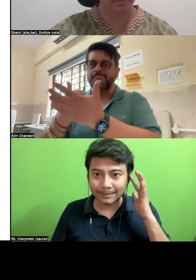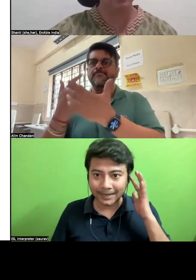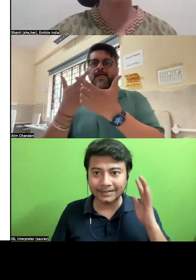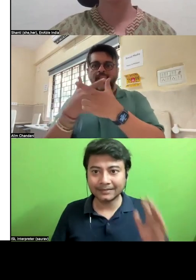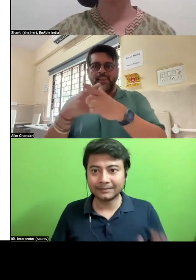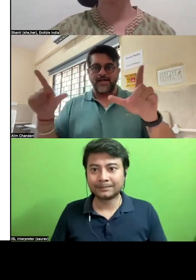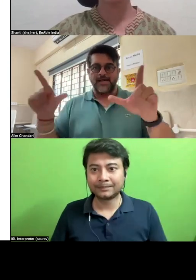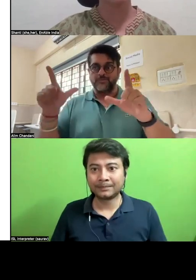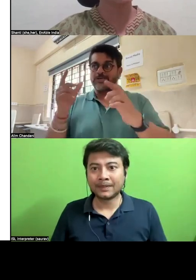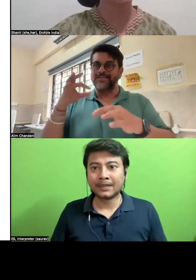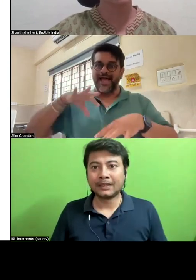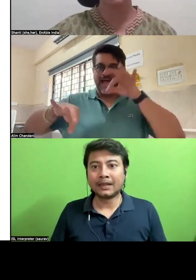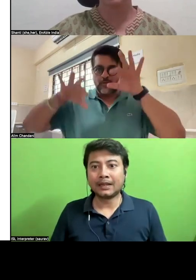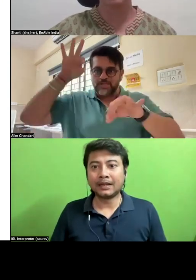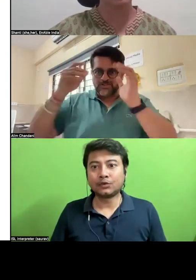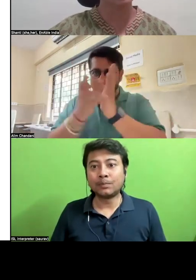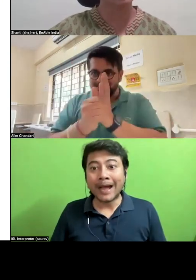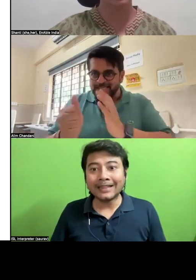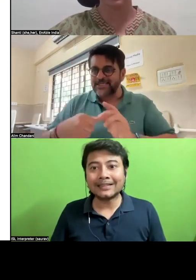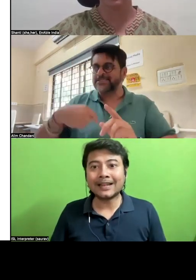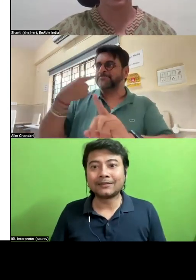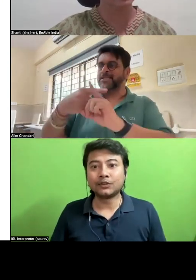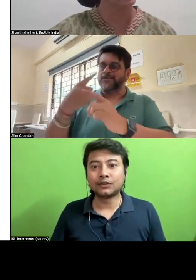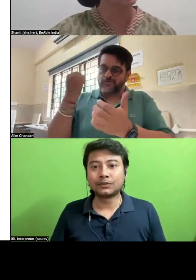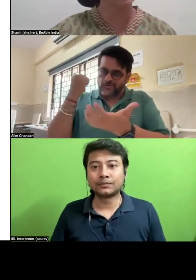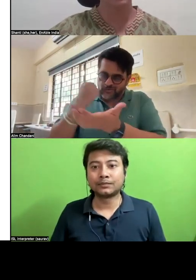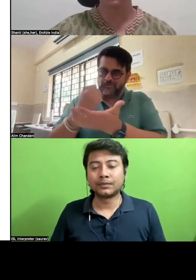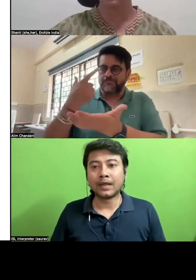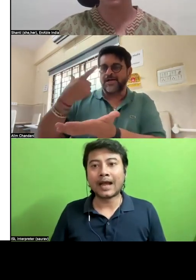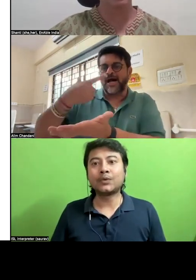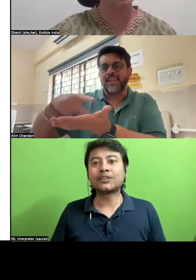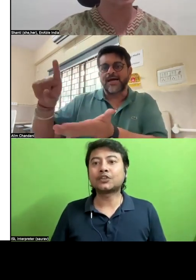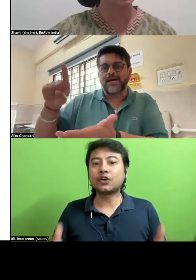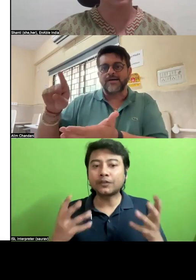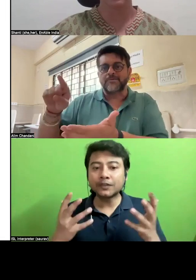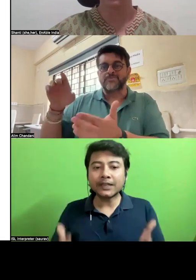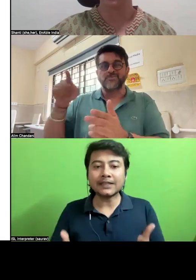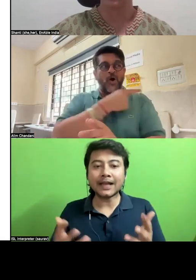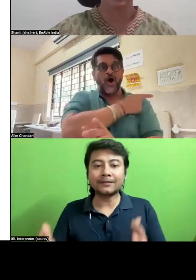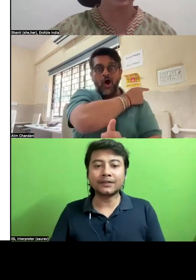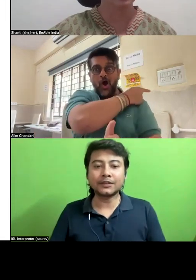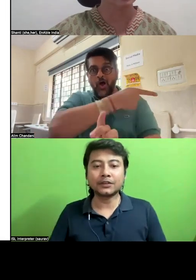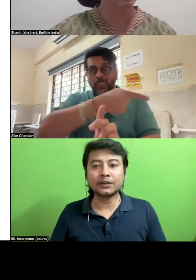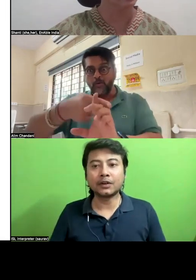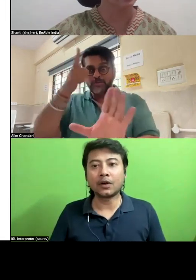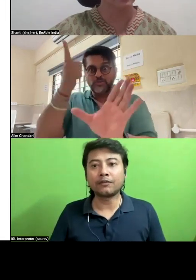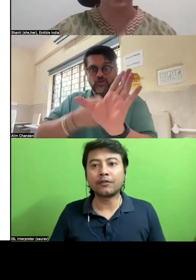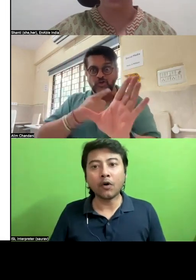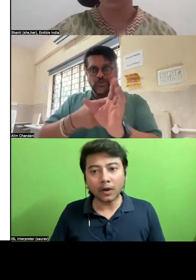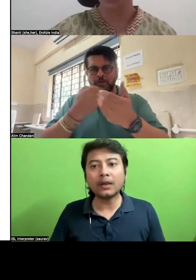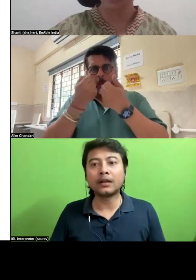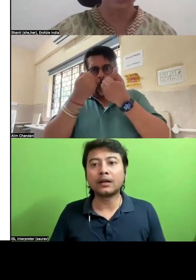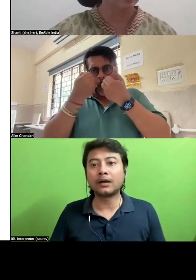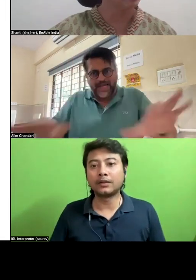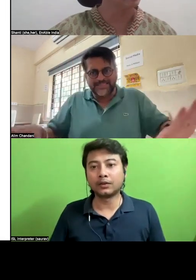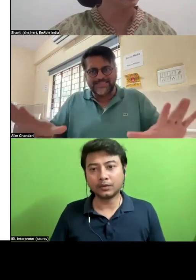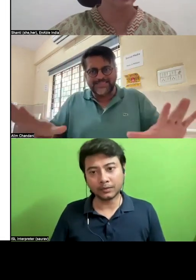mistake they made to ban this language. Acquisition of skills, acquisition of